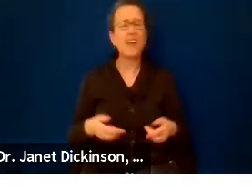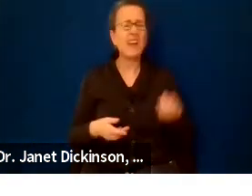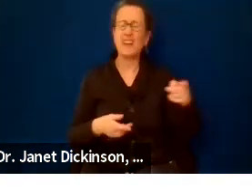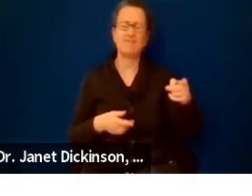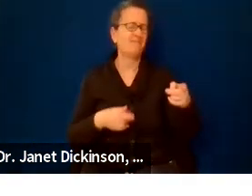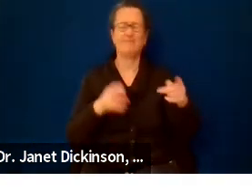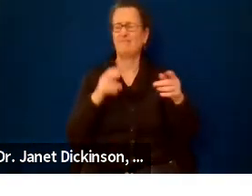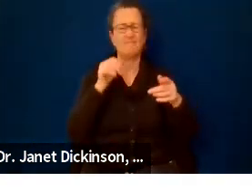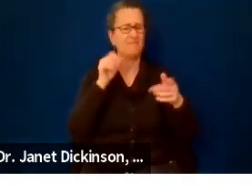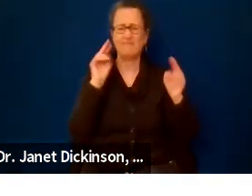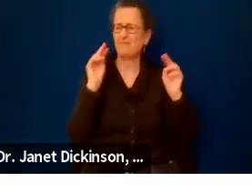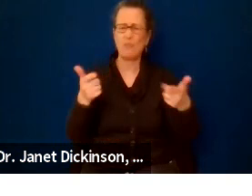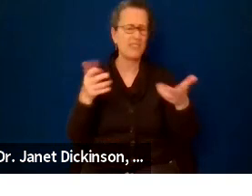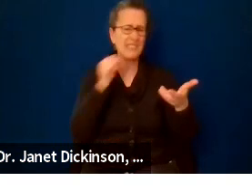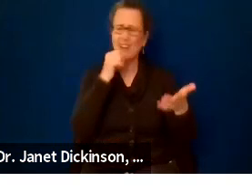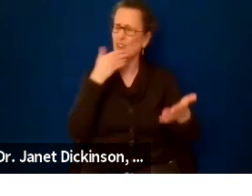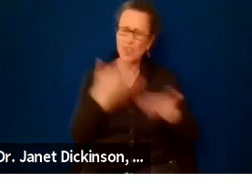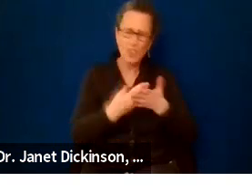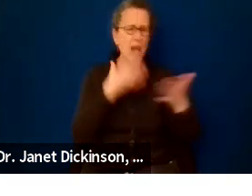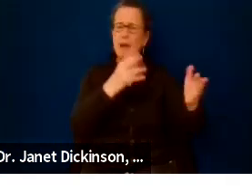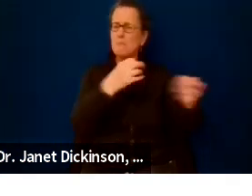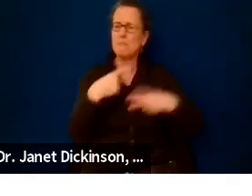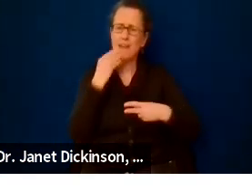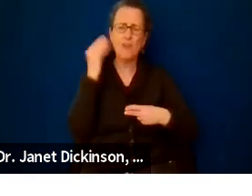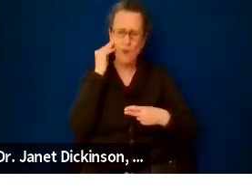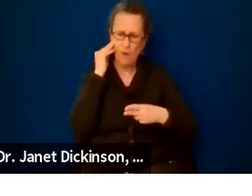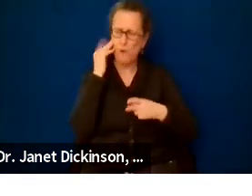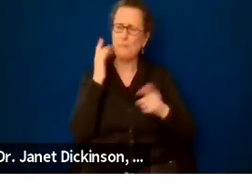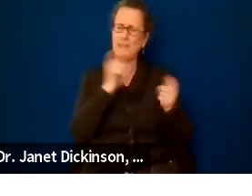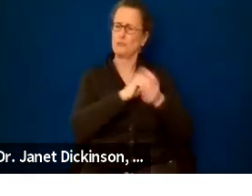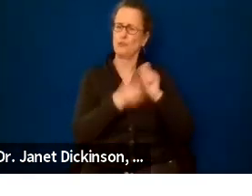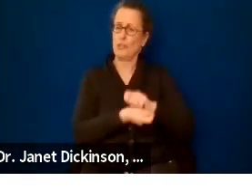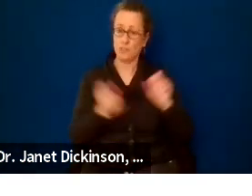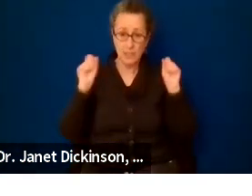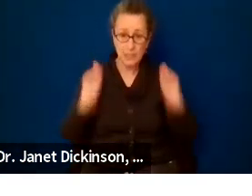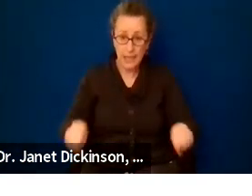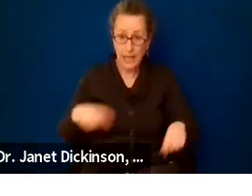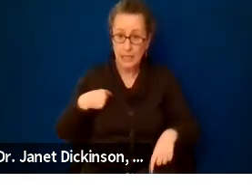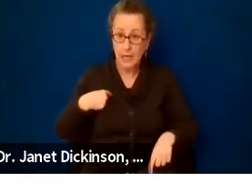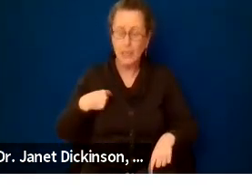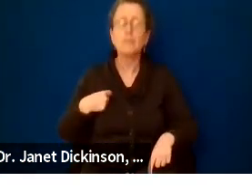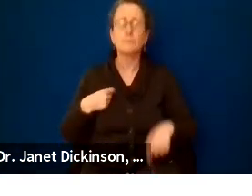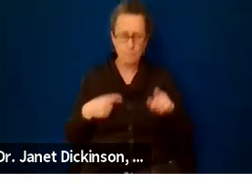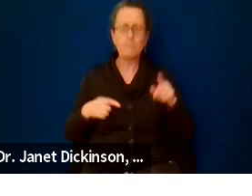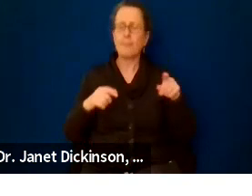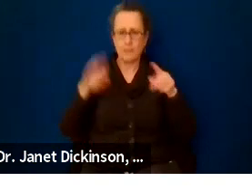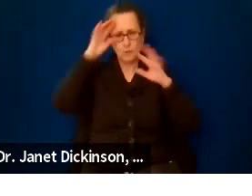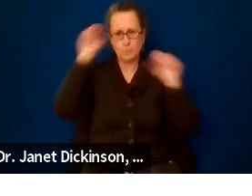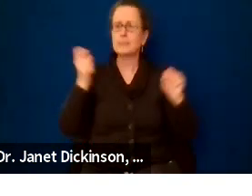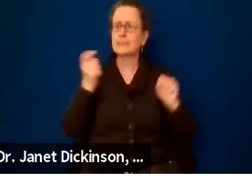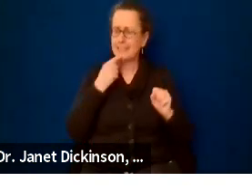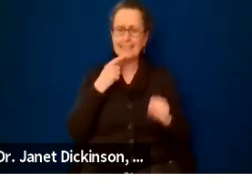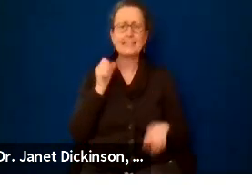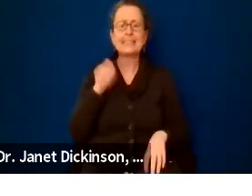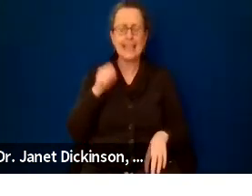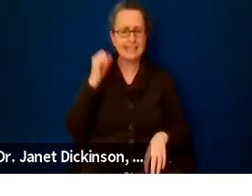of the fact that when a child steps into remote, or you've chosen remote out of the gate, we are setting up our classrooms